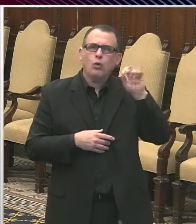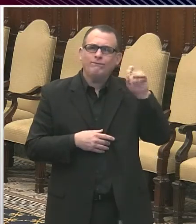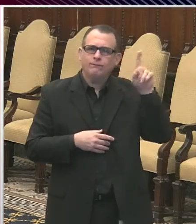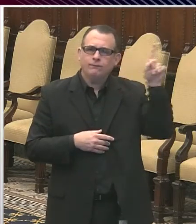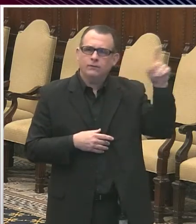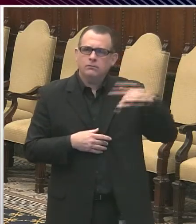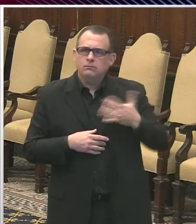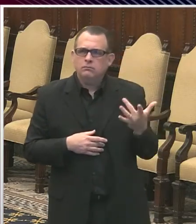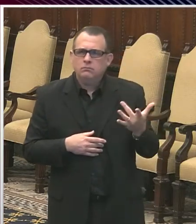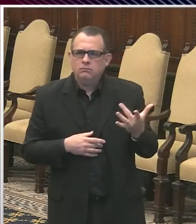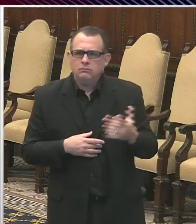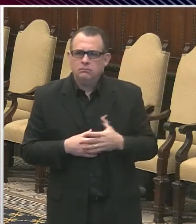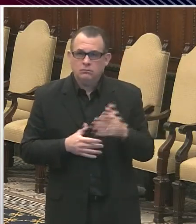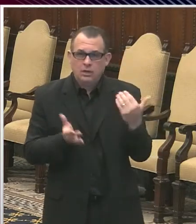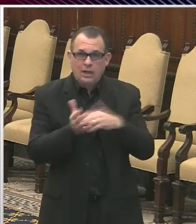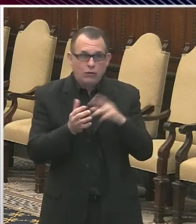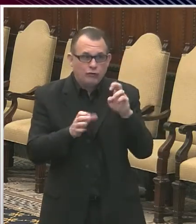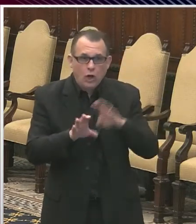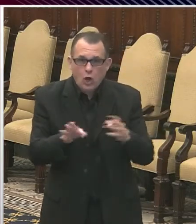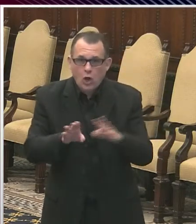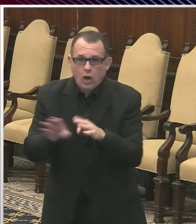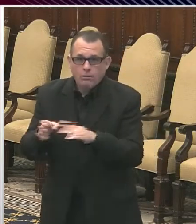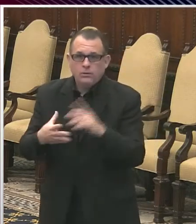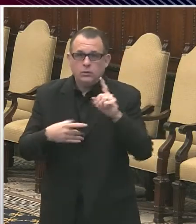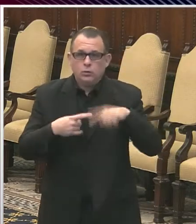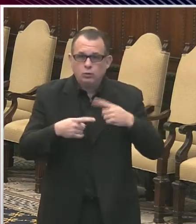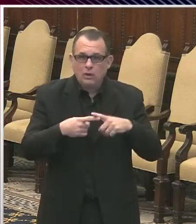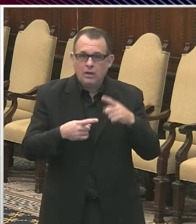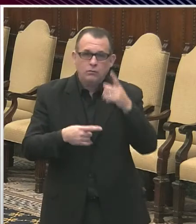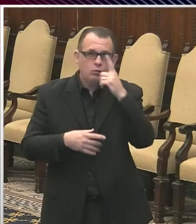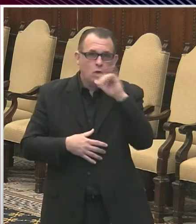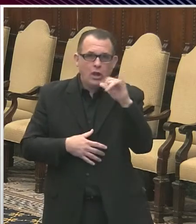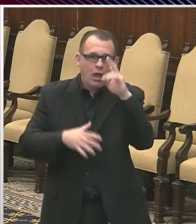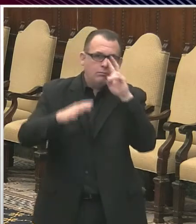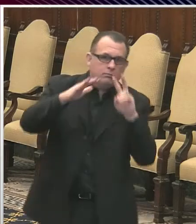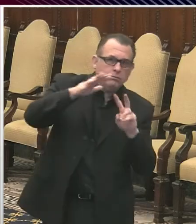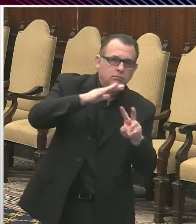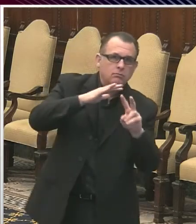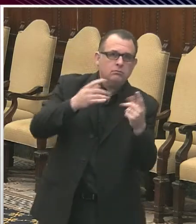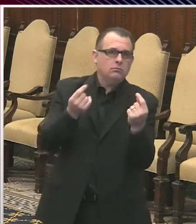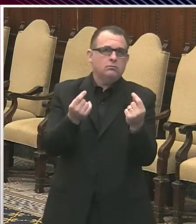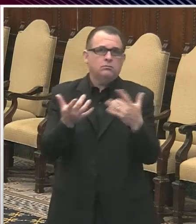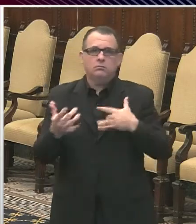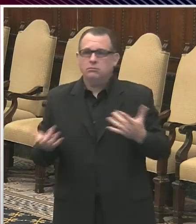about reopening and when that might be, if you have any more news there.